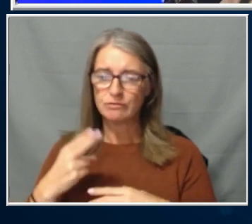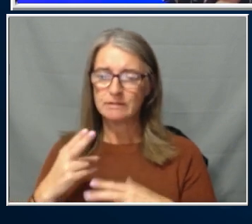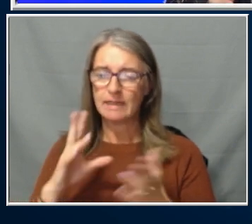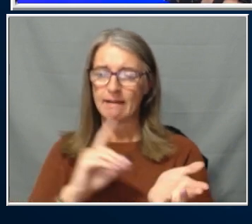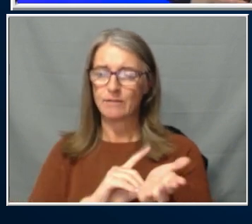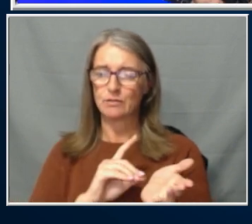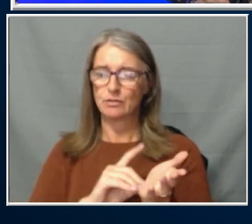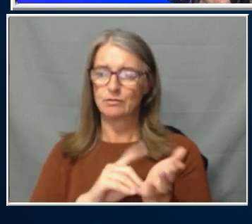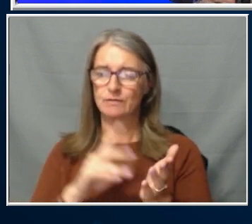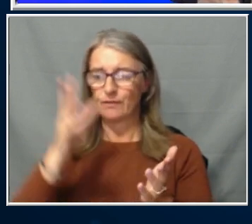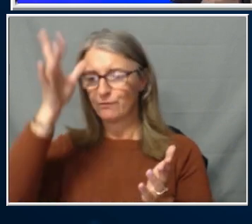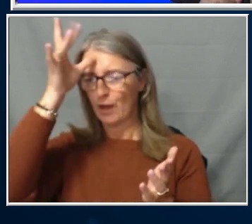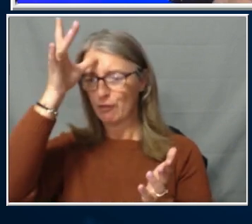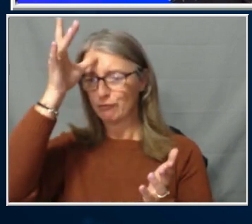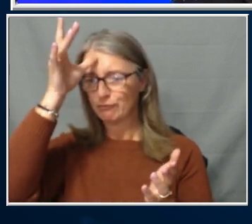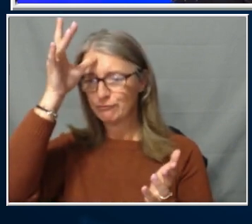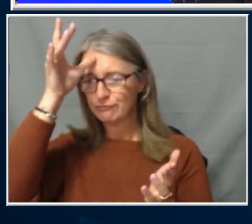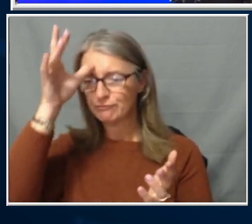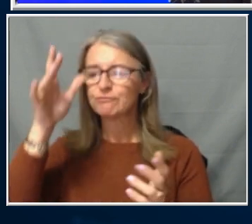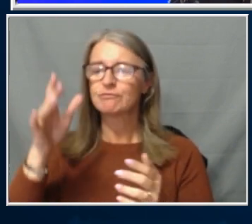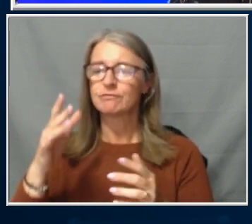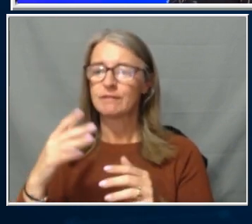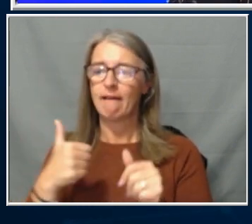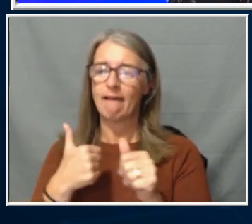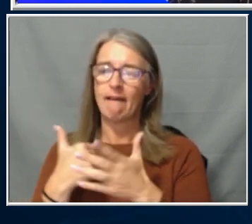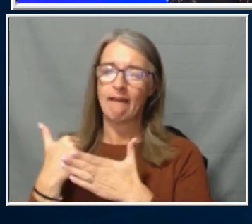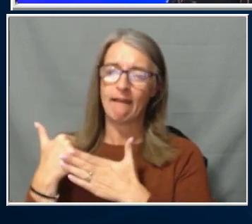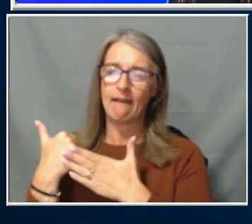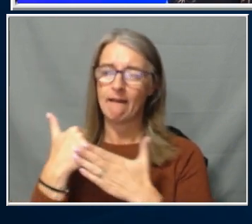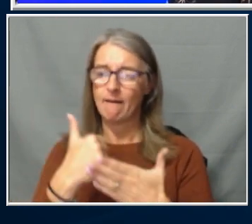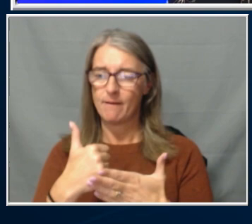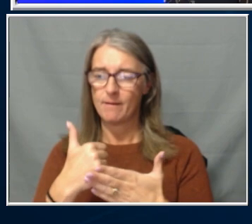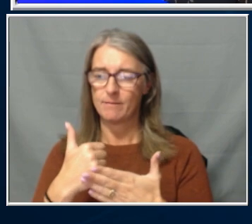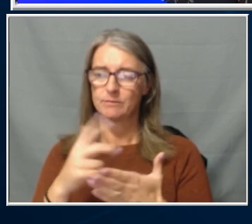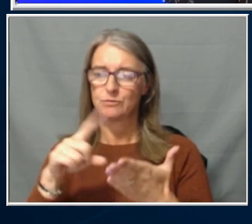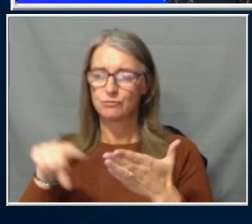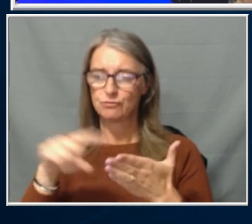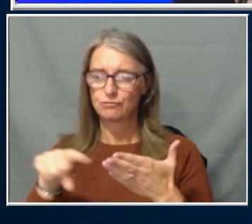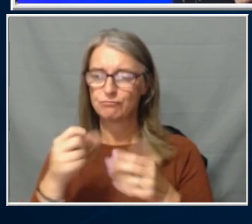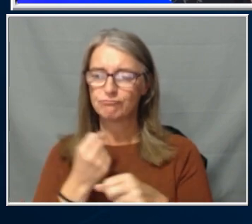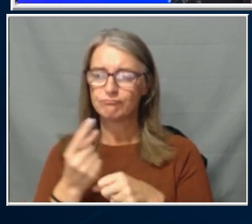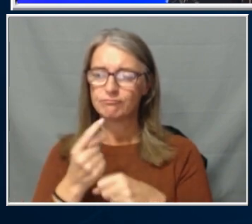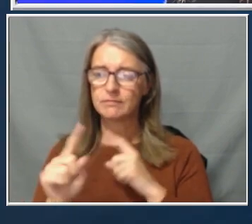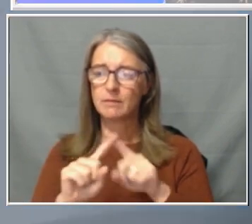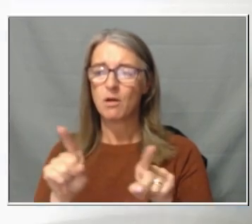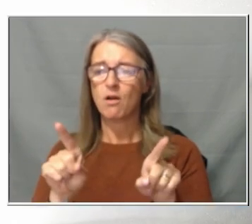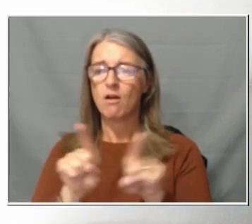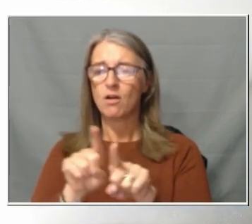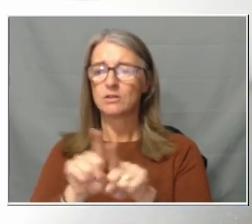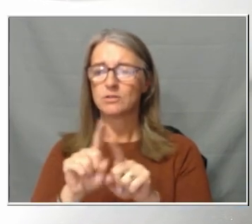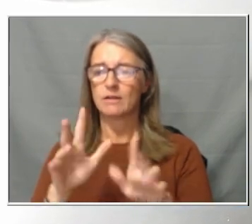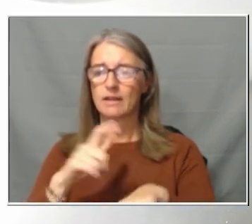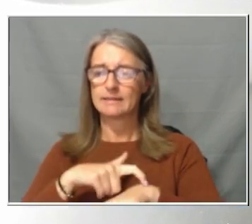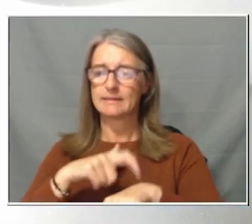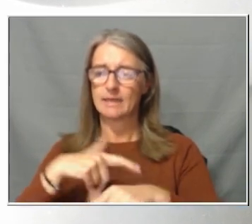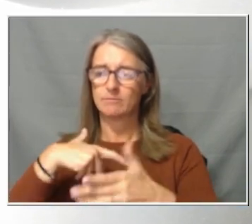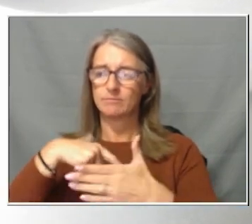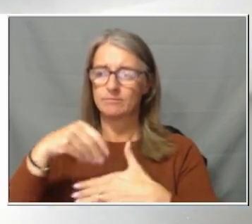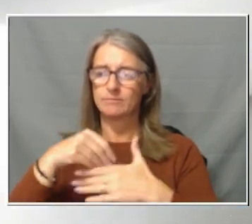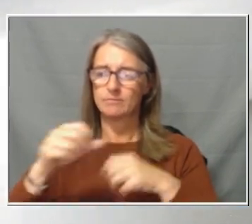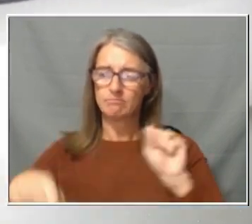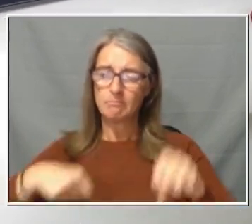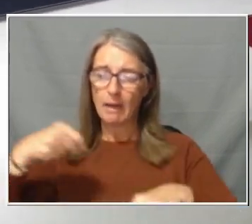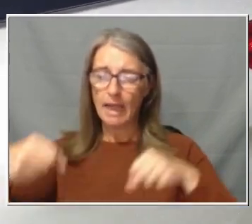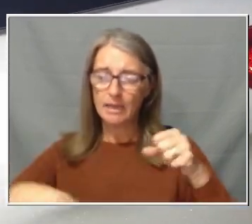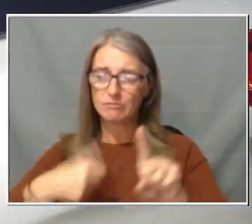physician father helps send you in the right direction with doing those checks. But you also spend a lot of times outdoors. You're an avid biker, and